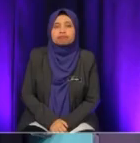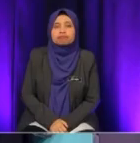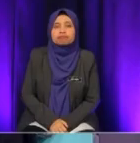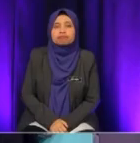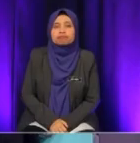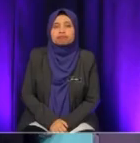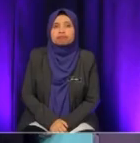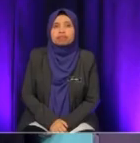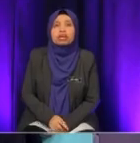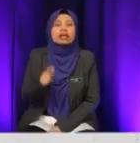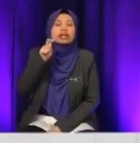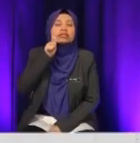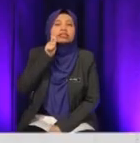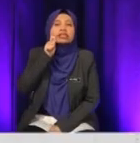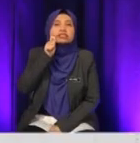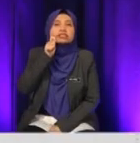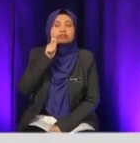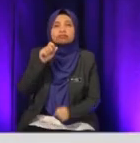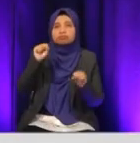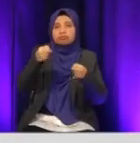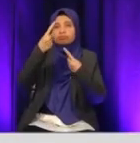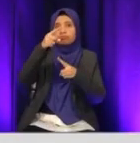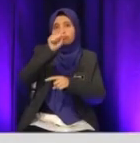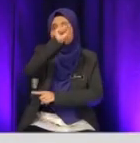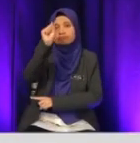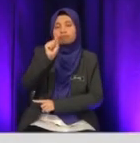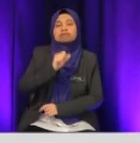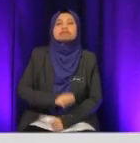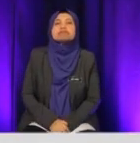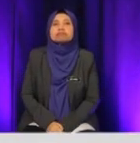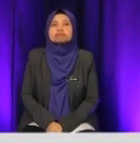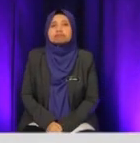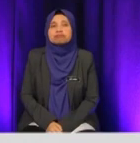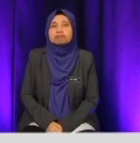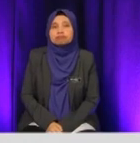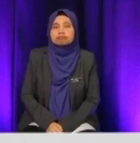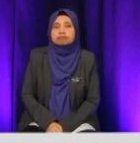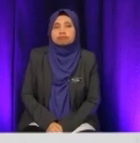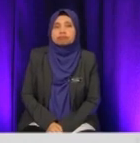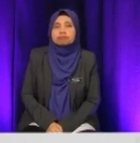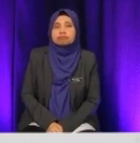Yes, Tasneem. Okay, Tasneem, can you please read up the question first and identify the keyword?